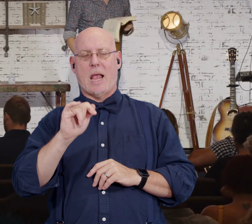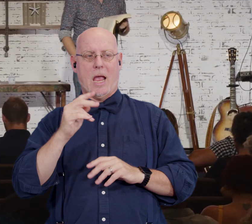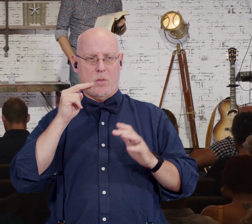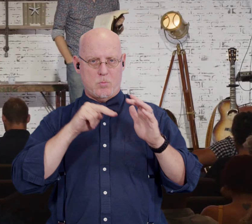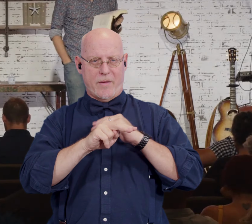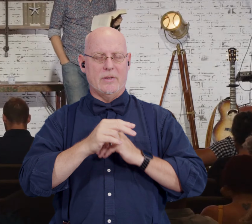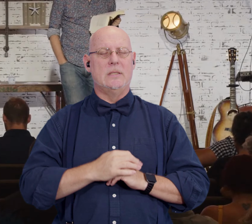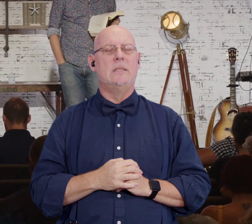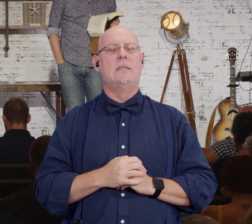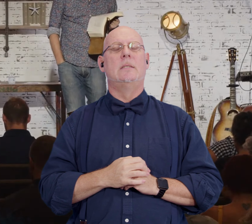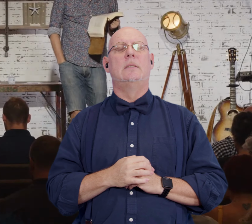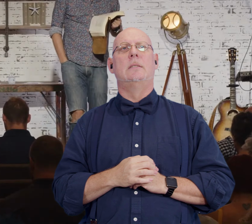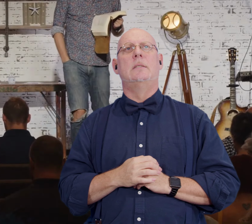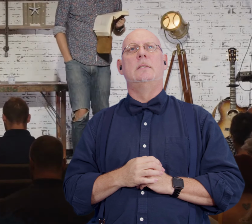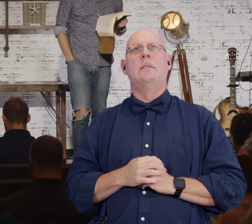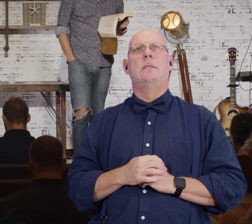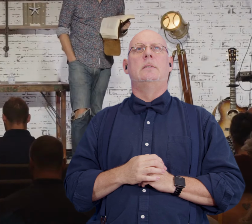prophet.